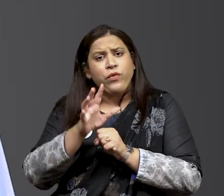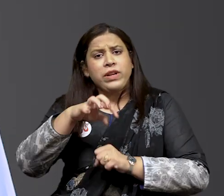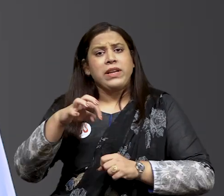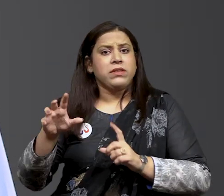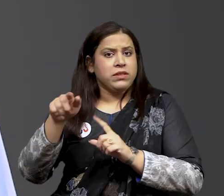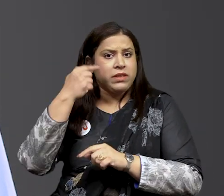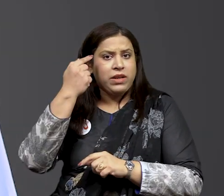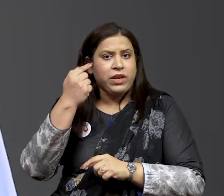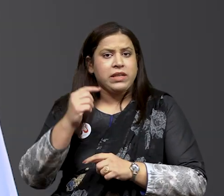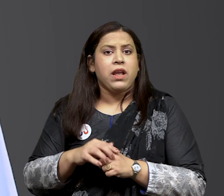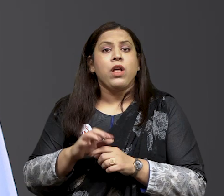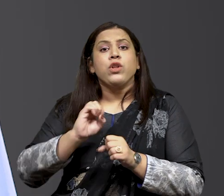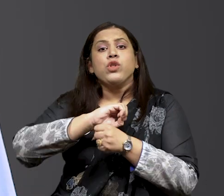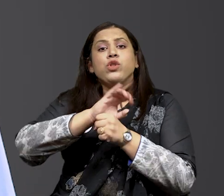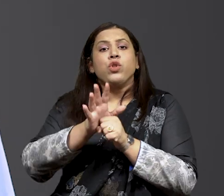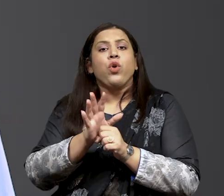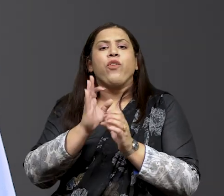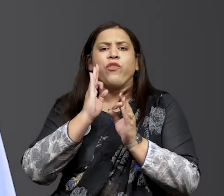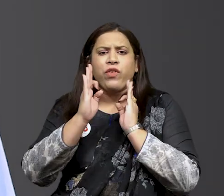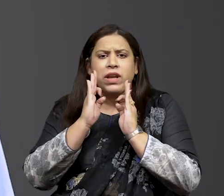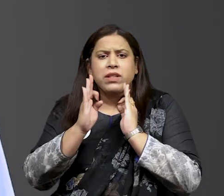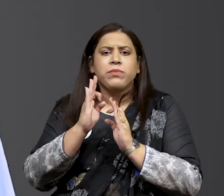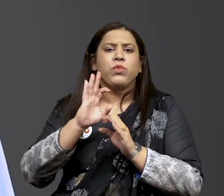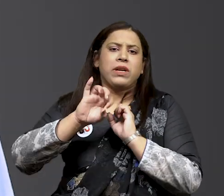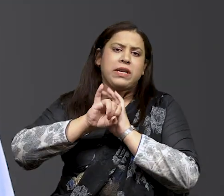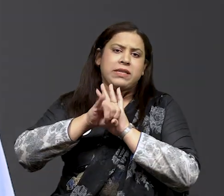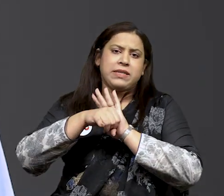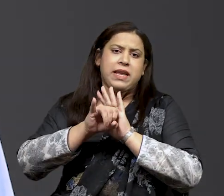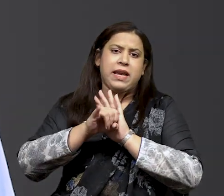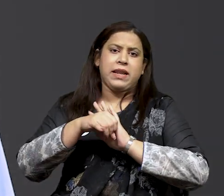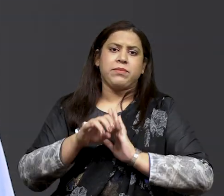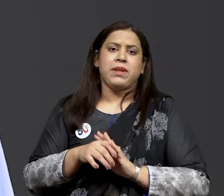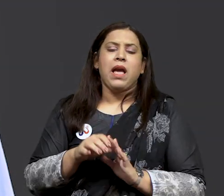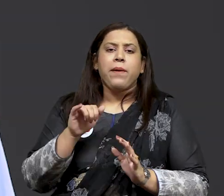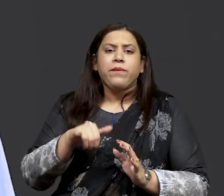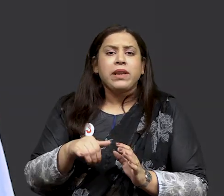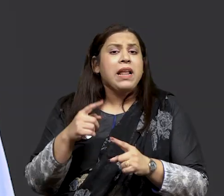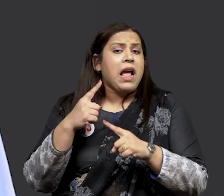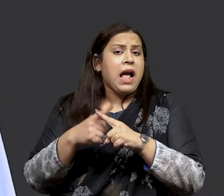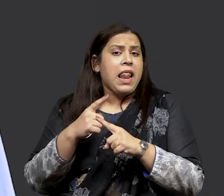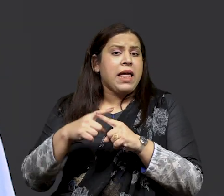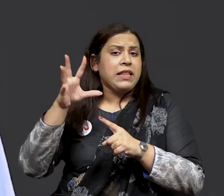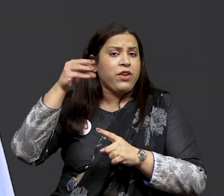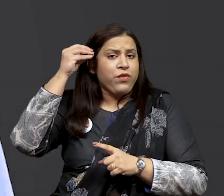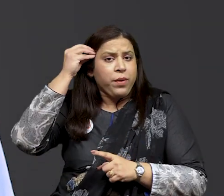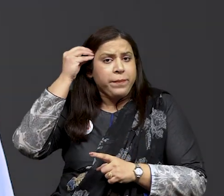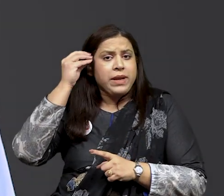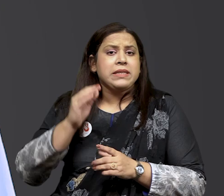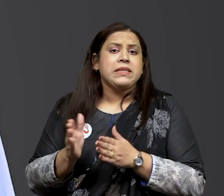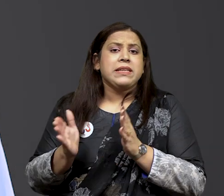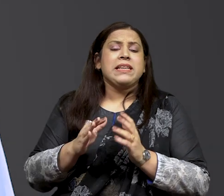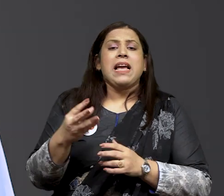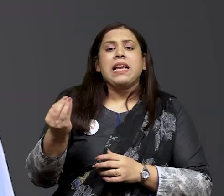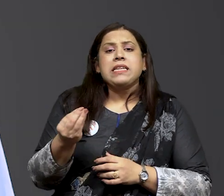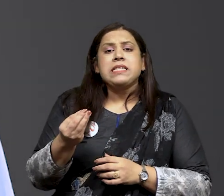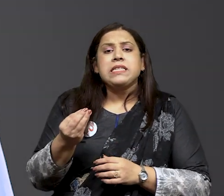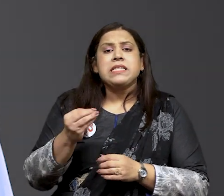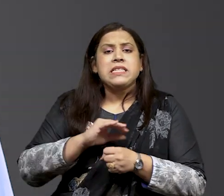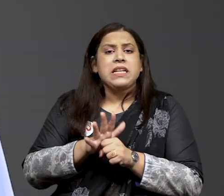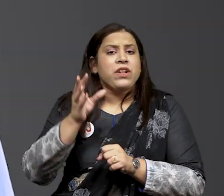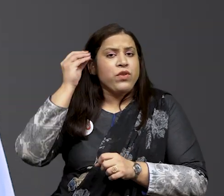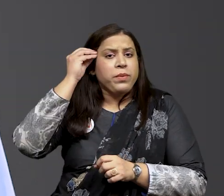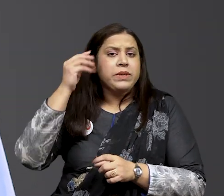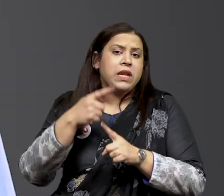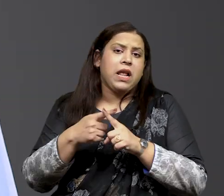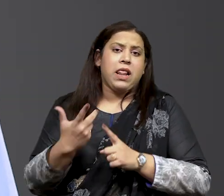COVID era was the misuse of social media, particularly with regards to misinformation and how easy it became to spread